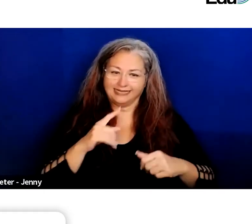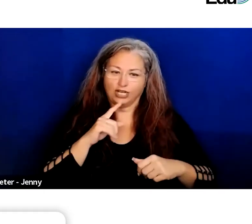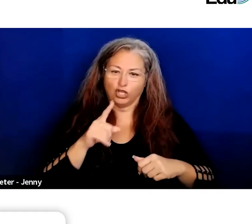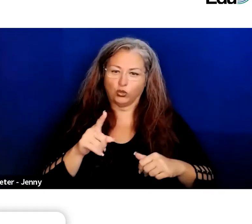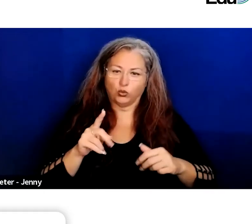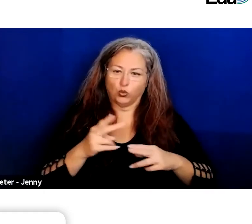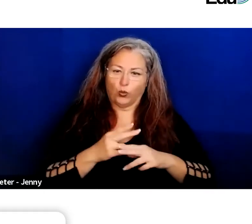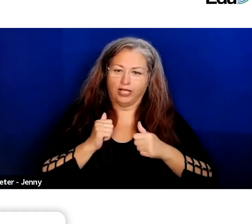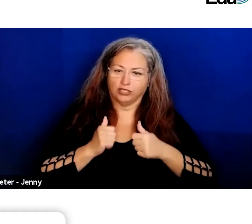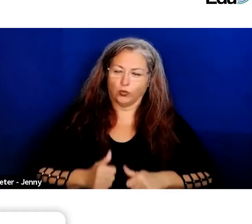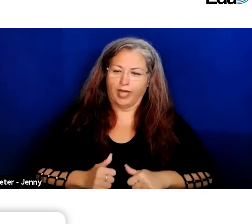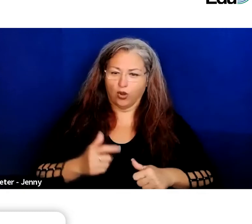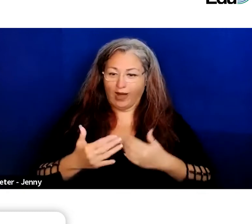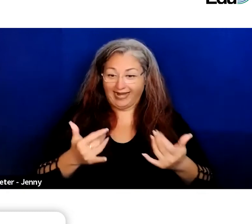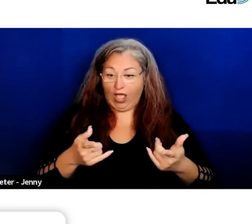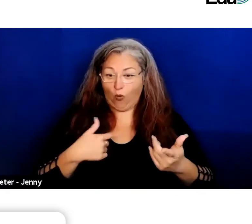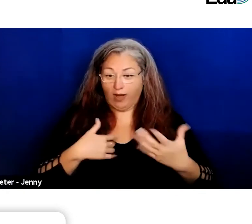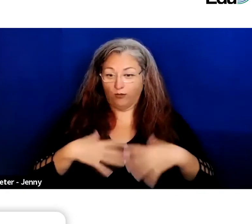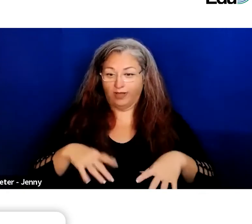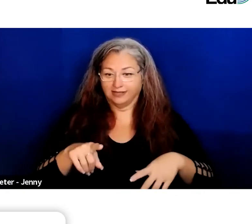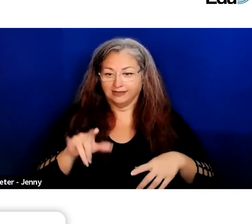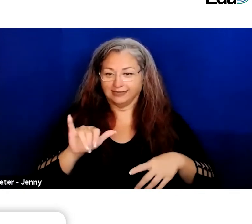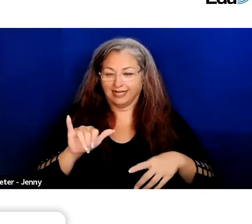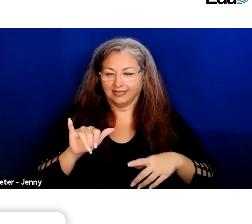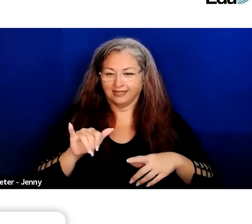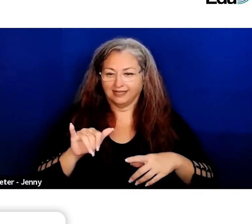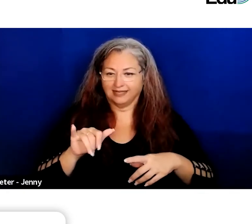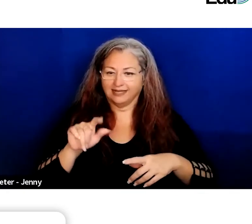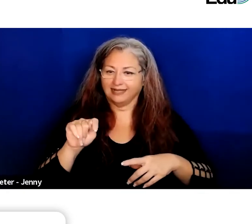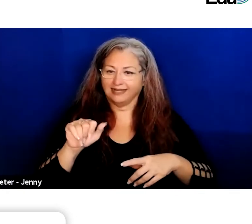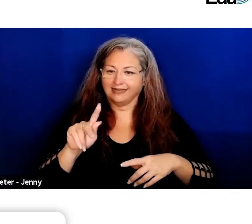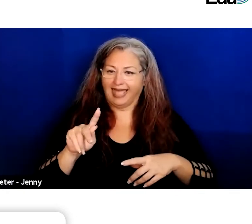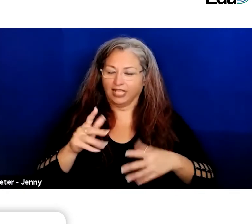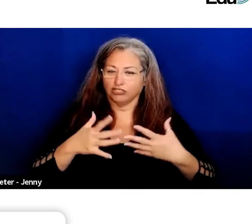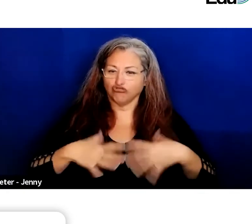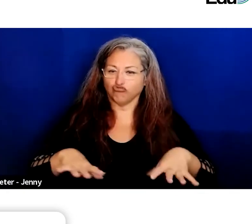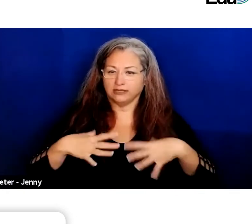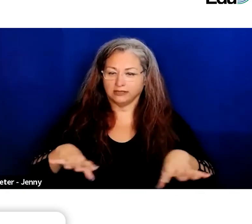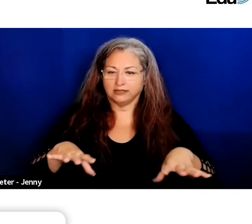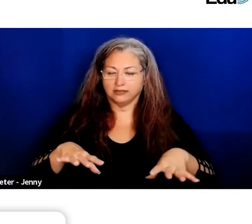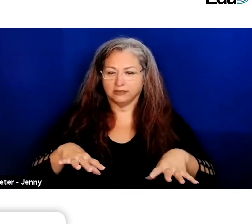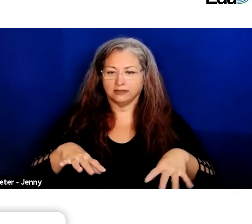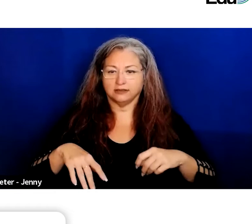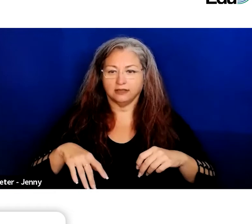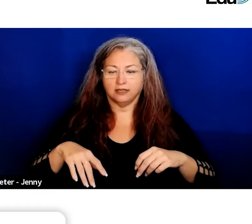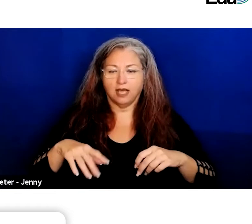sweater, you wear, like what I'm wearing right now is just like a tank dress. And